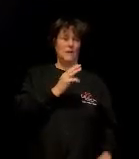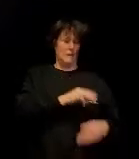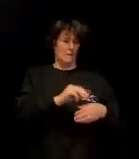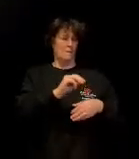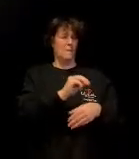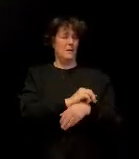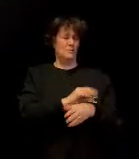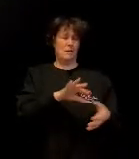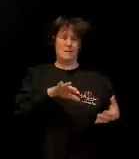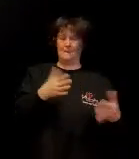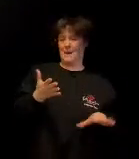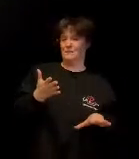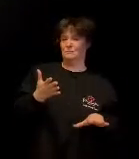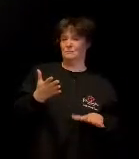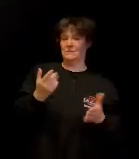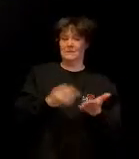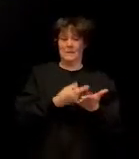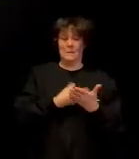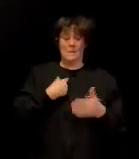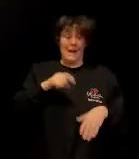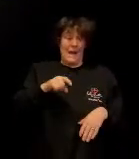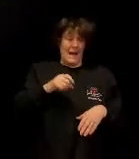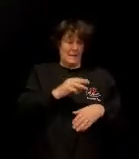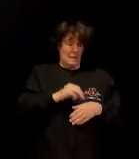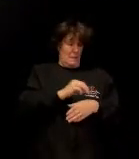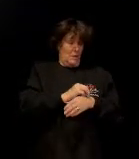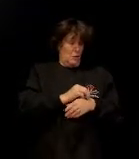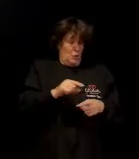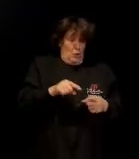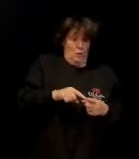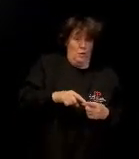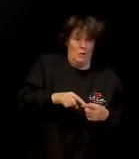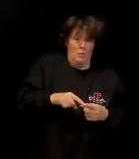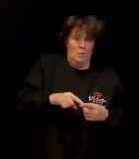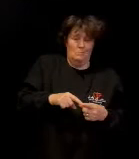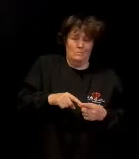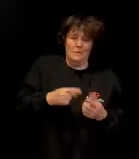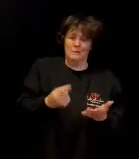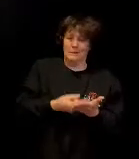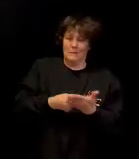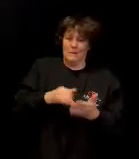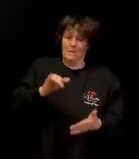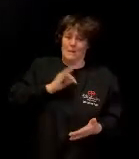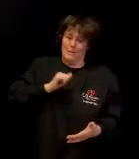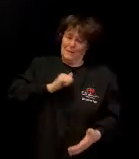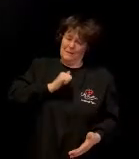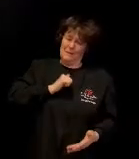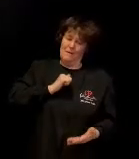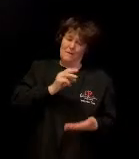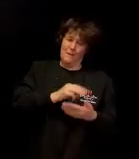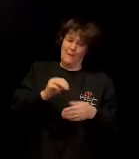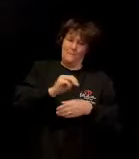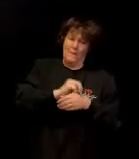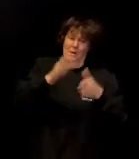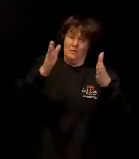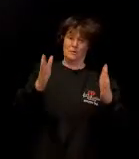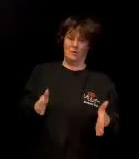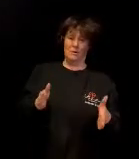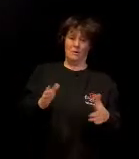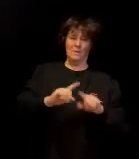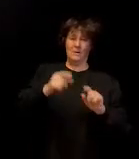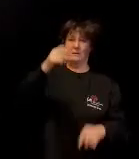is messy. Sometimes I need to be ministered to. Sometimes I am the minister. It's just the way it works. Amen. But God is good.